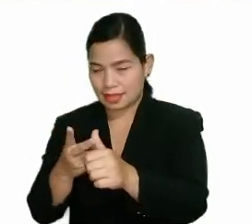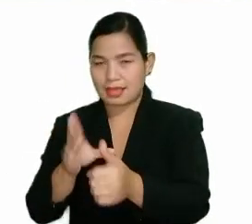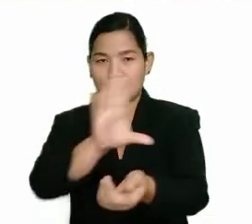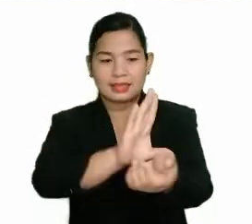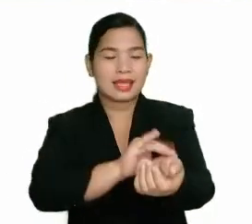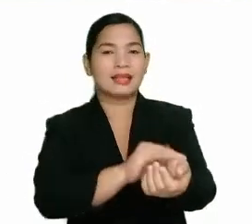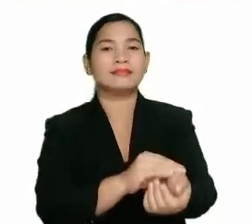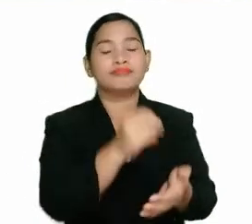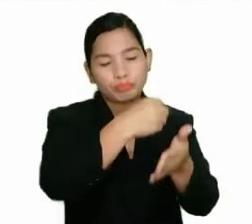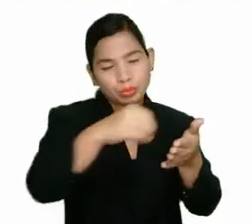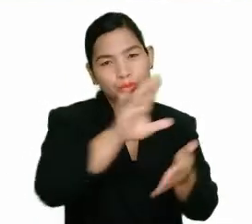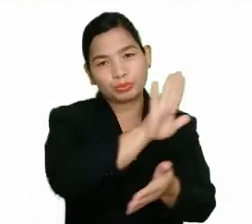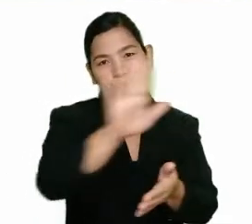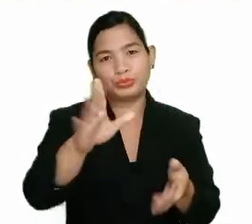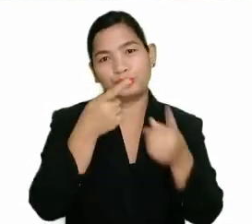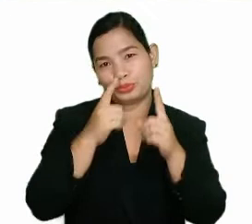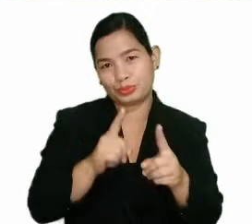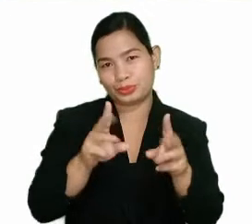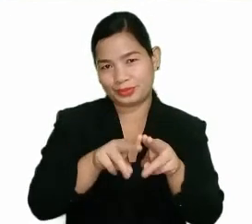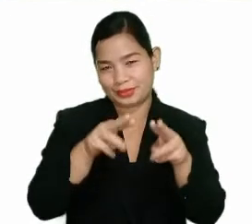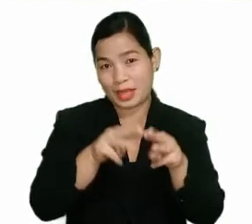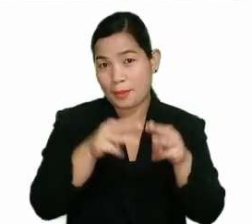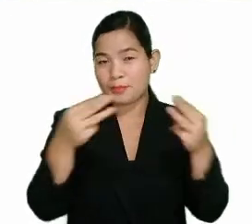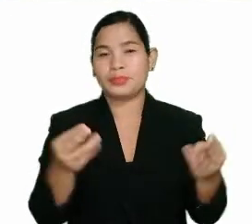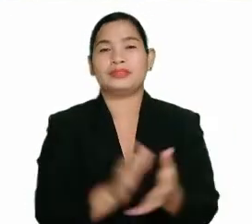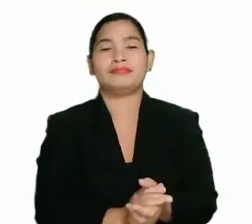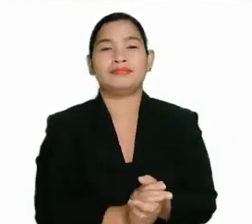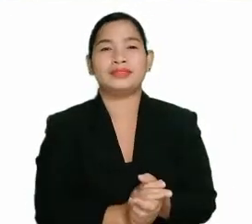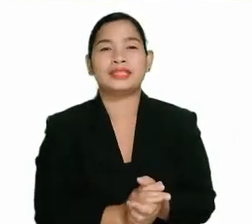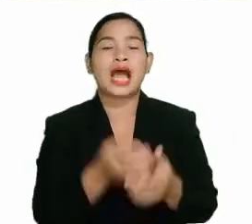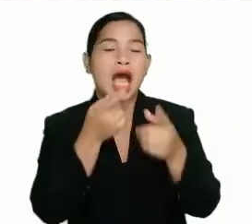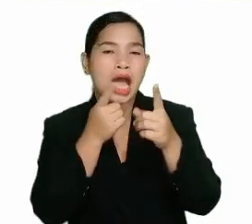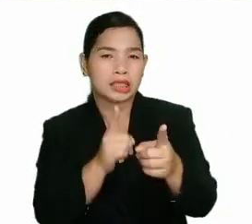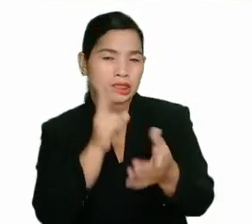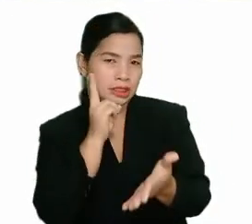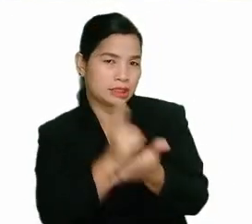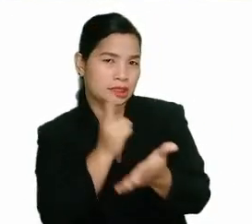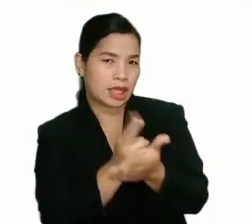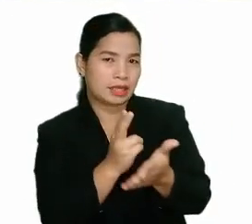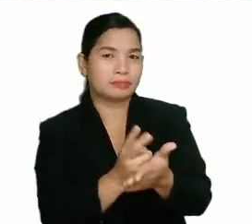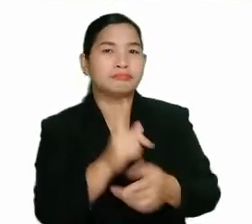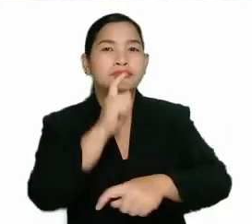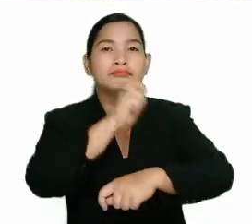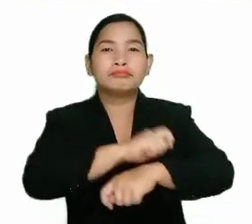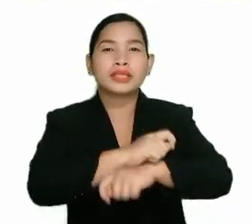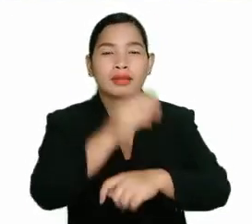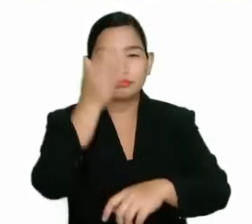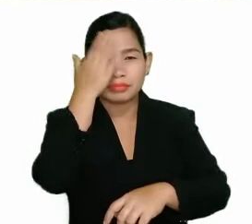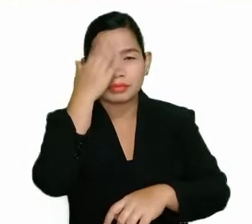notebook. These descriptions will help you answer the table on page 8 and identify